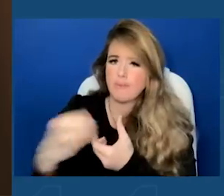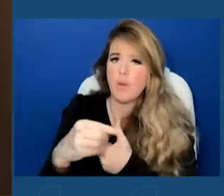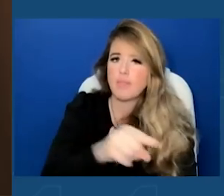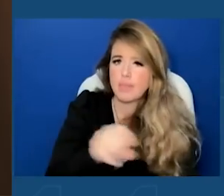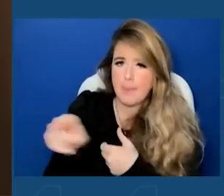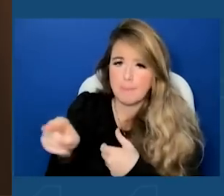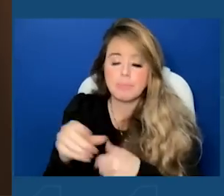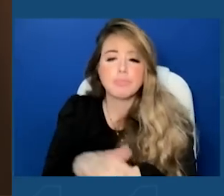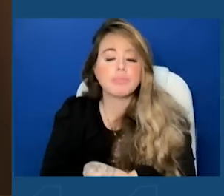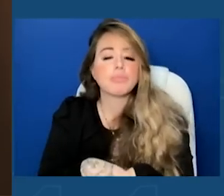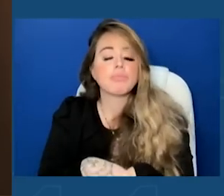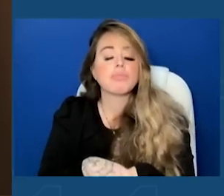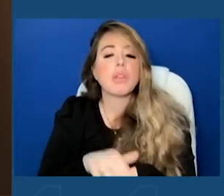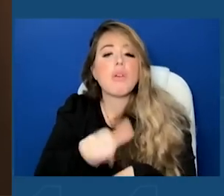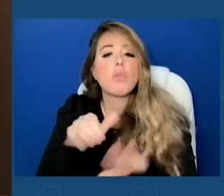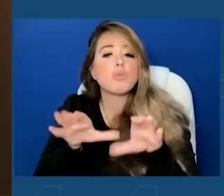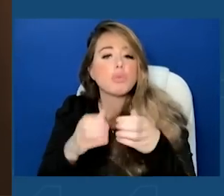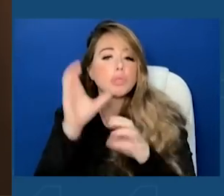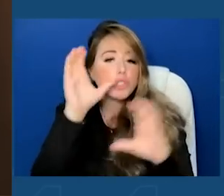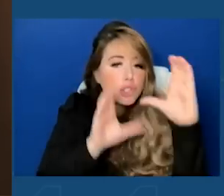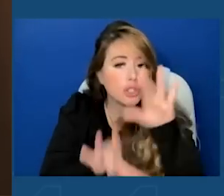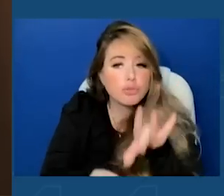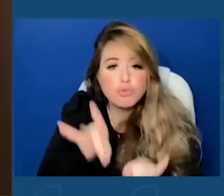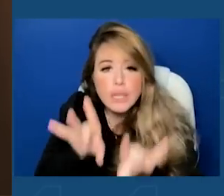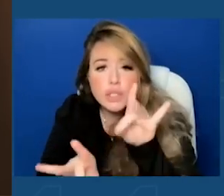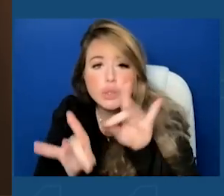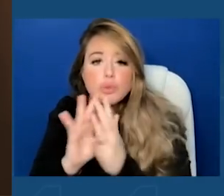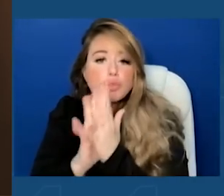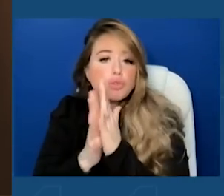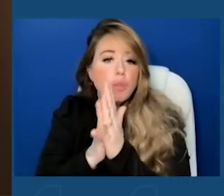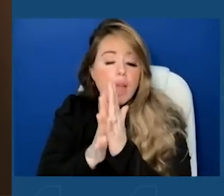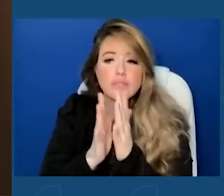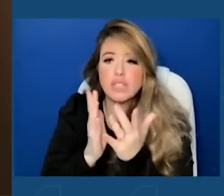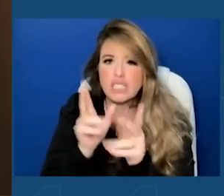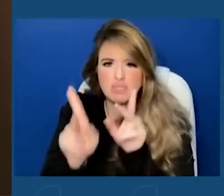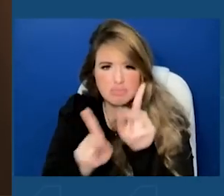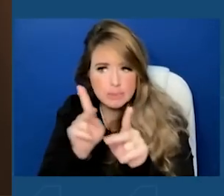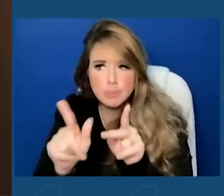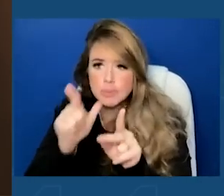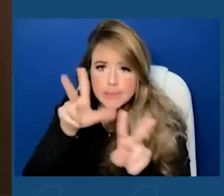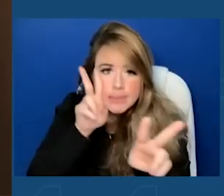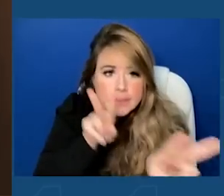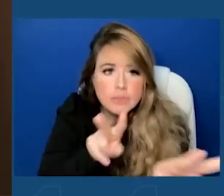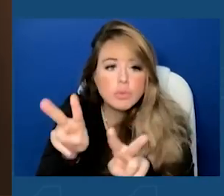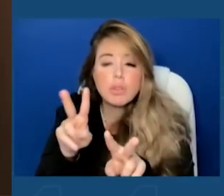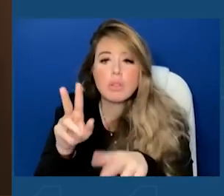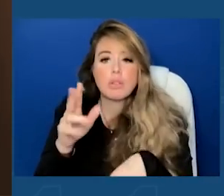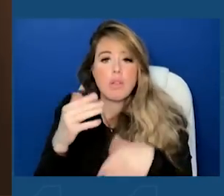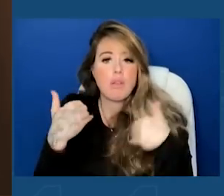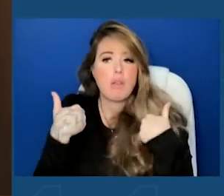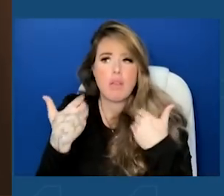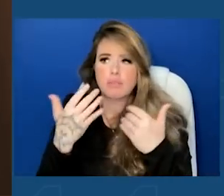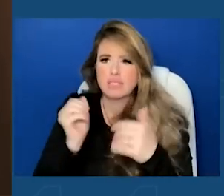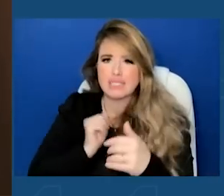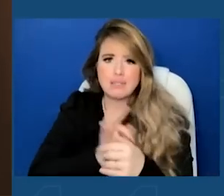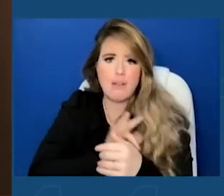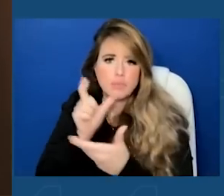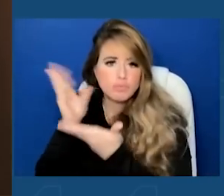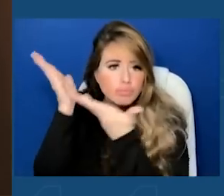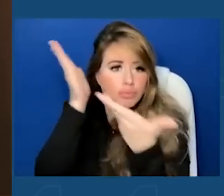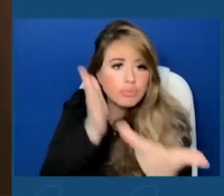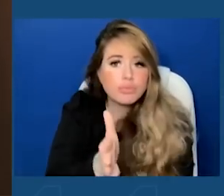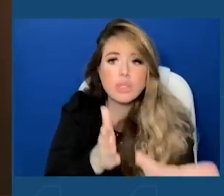plowing, traffic enforcement, bring food and water to our warming shelters and to our first responders, as well